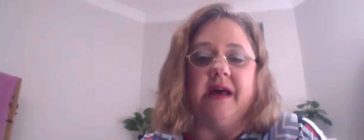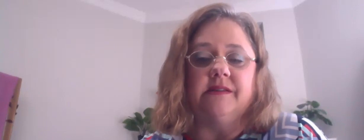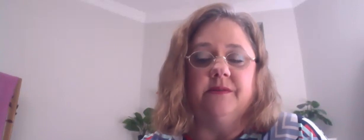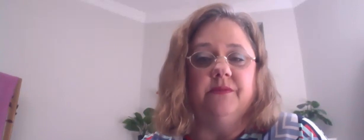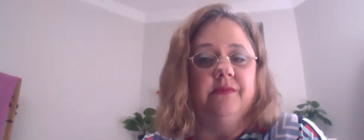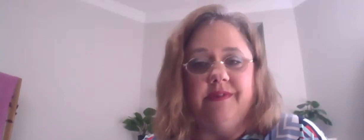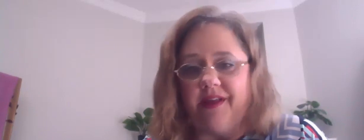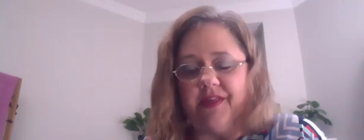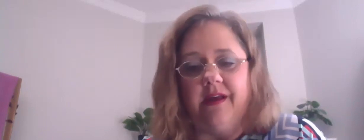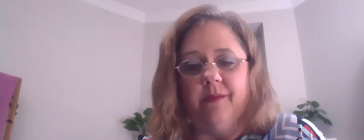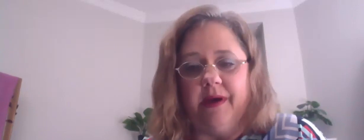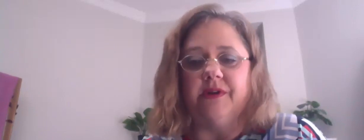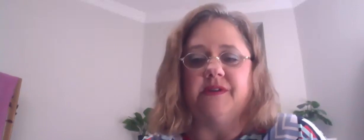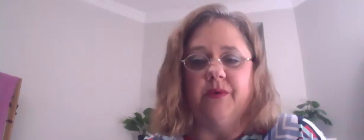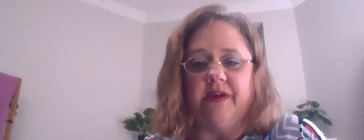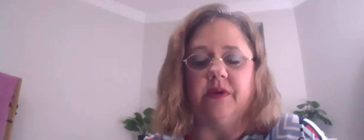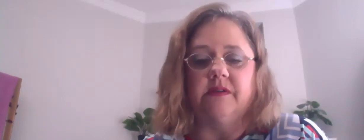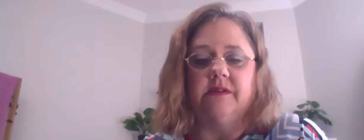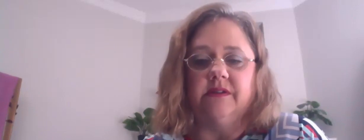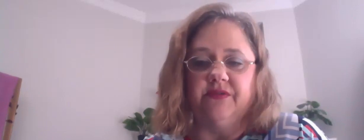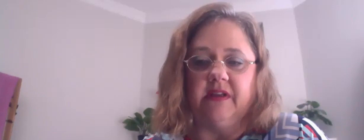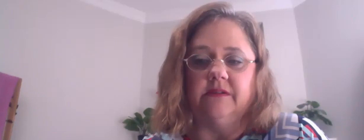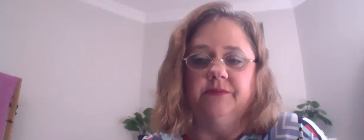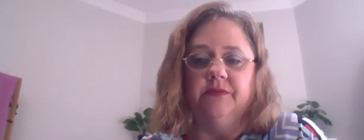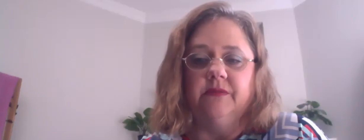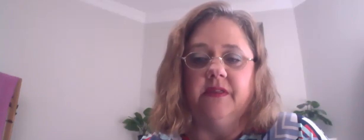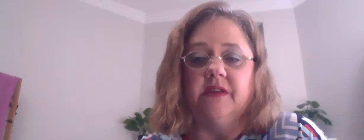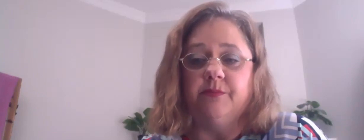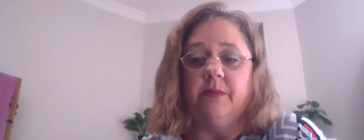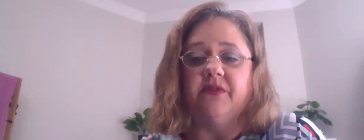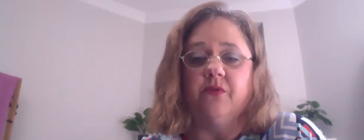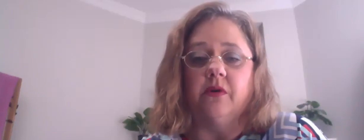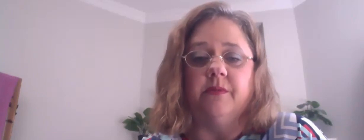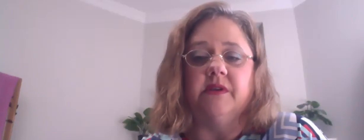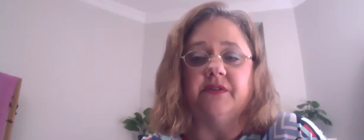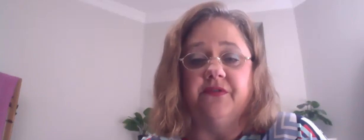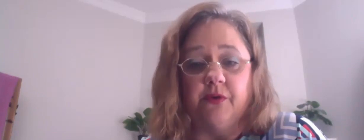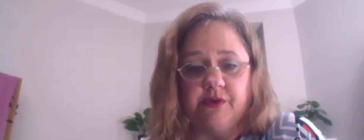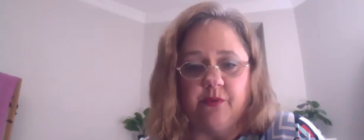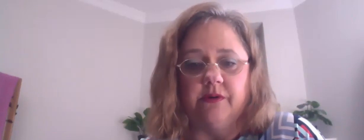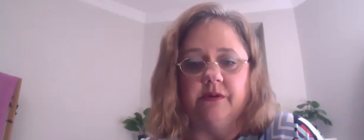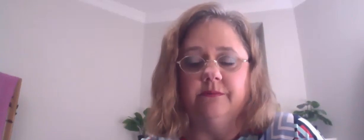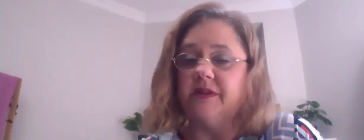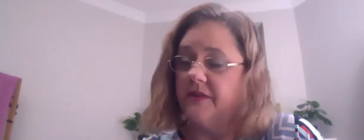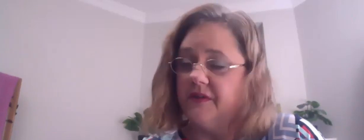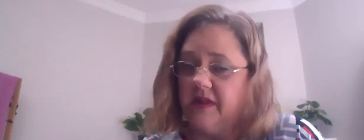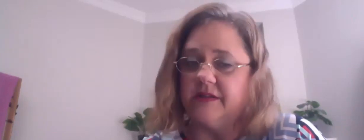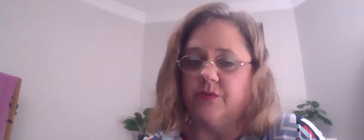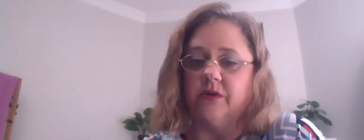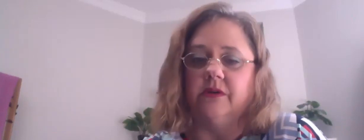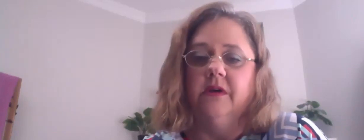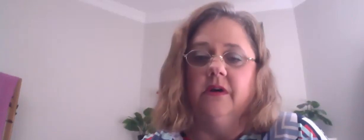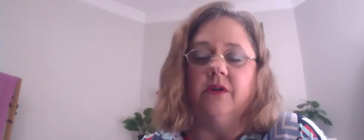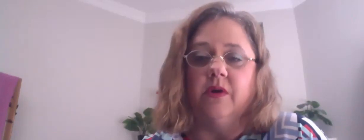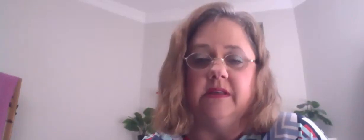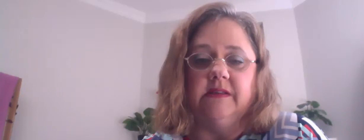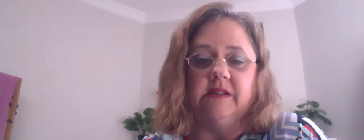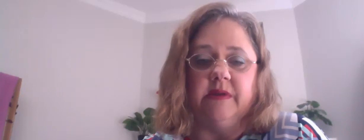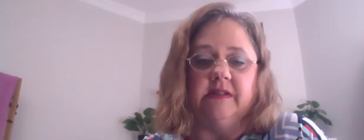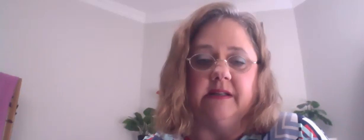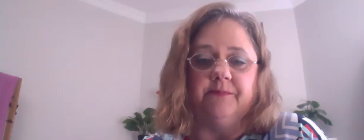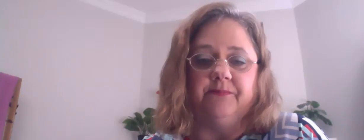the maxim, "nothing about us without us," is vital. And this public forum is the first word, but not the last word, on